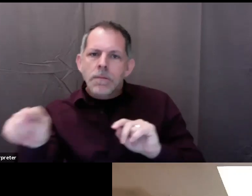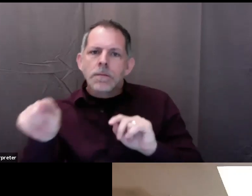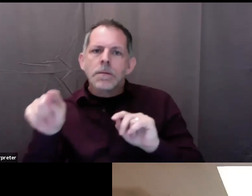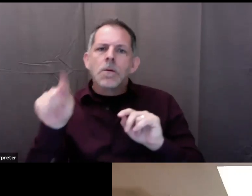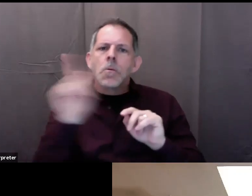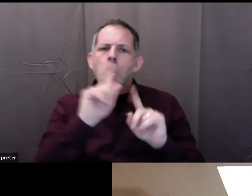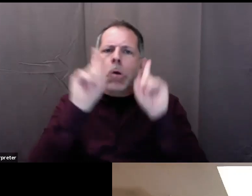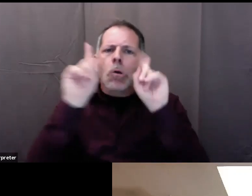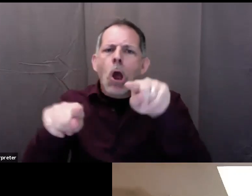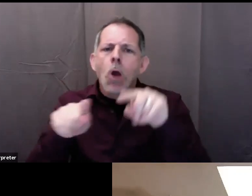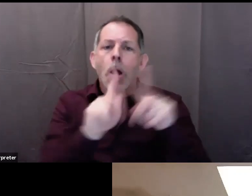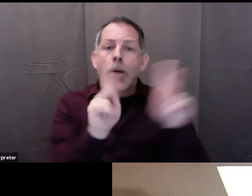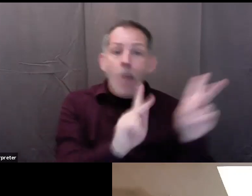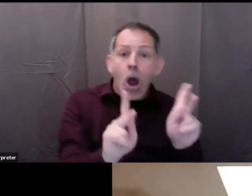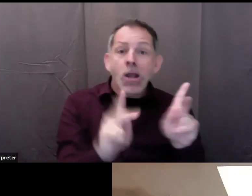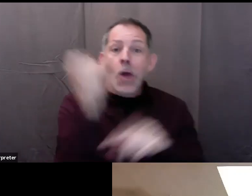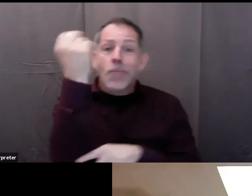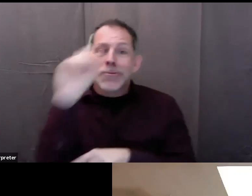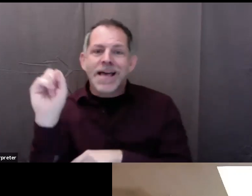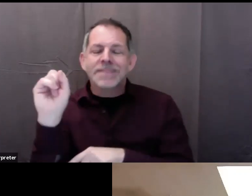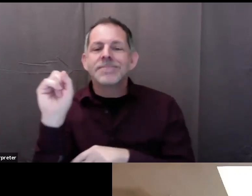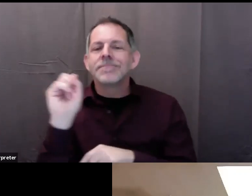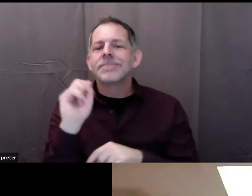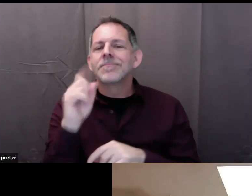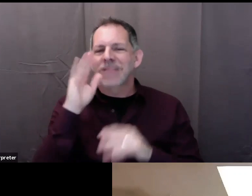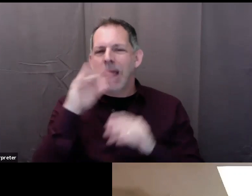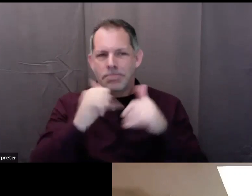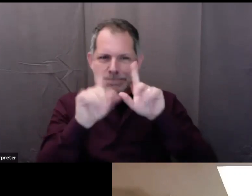Hey, any more questions?